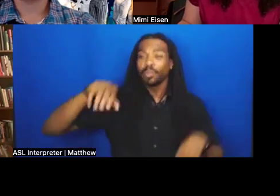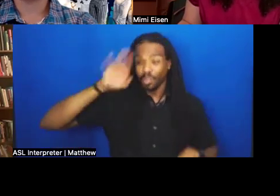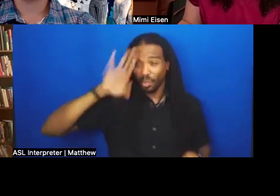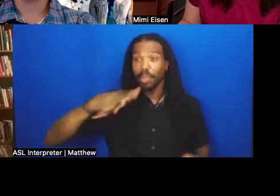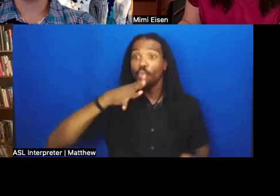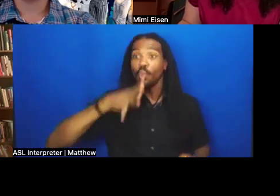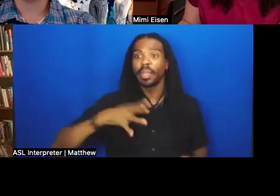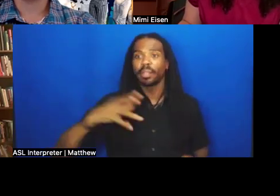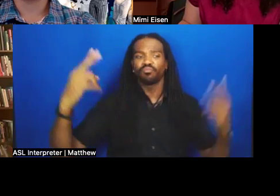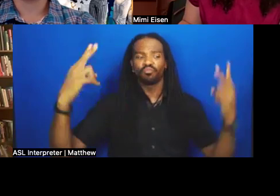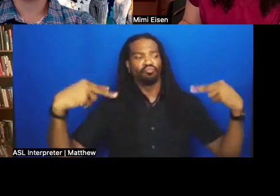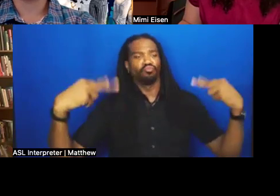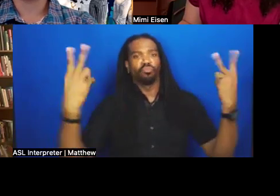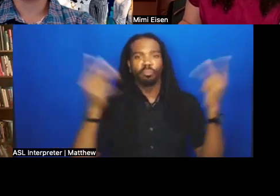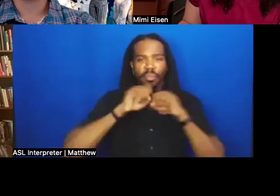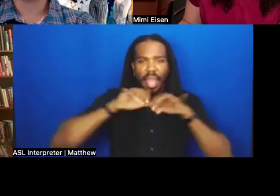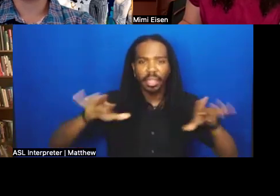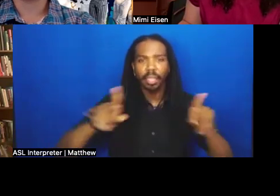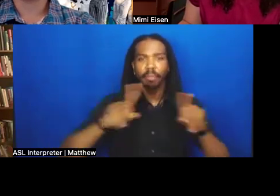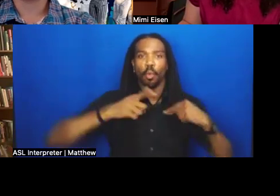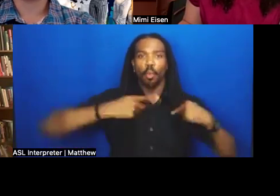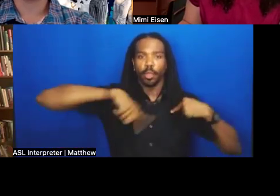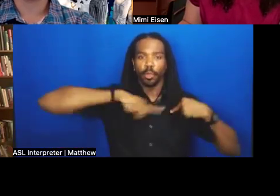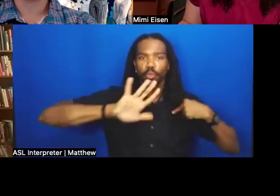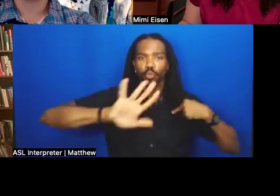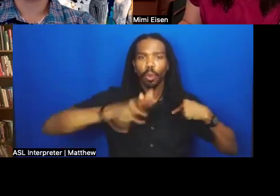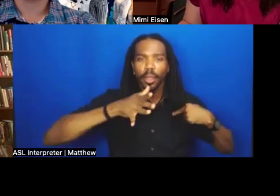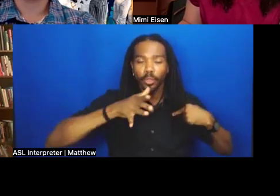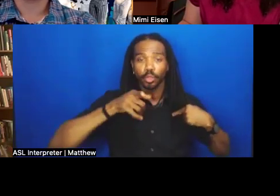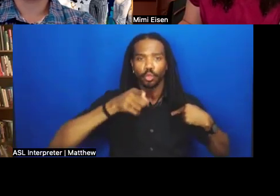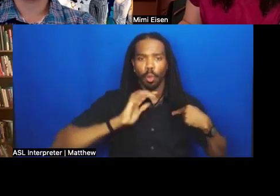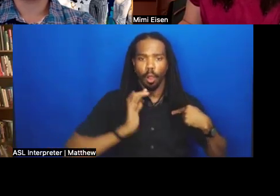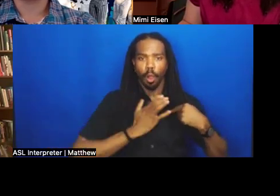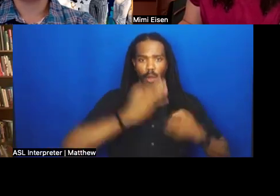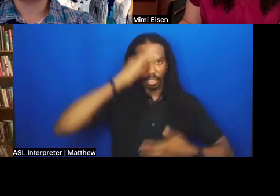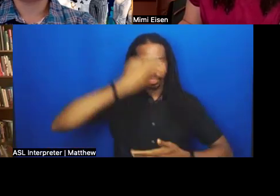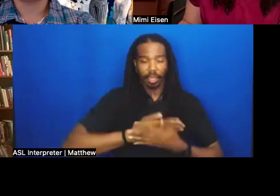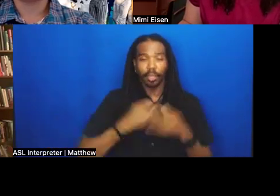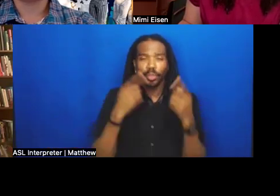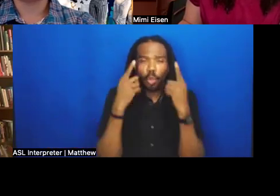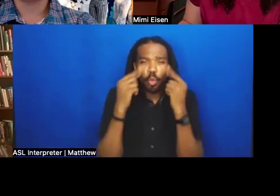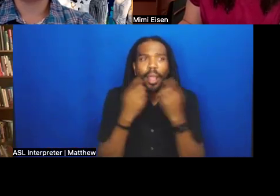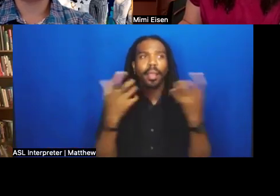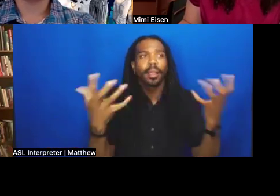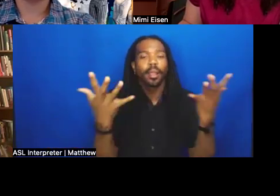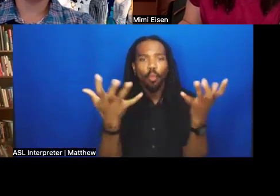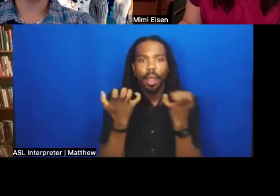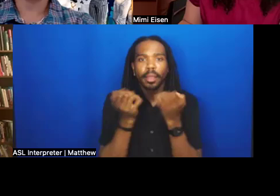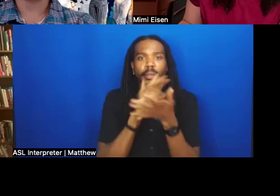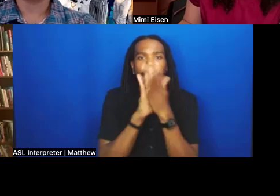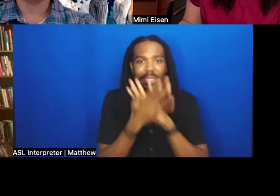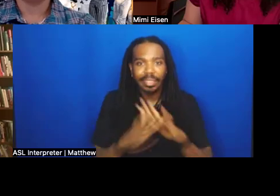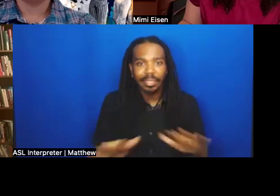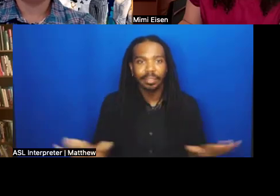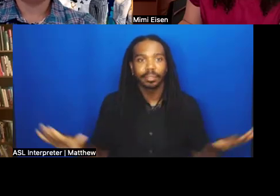nothing, but we are your mothers. You are our sons. Our cry is all for peace." And she's urging these US officials to